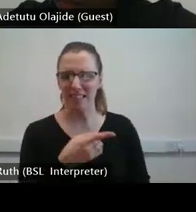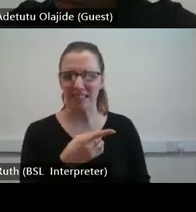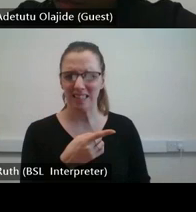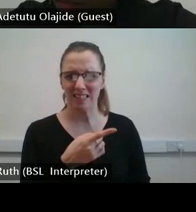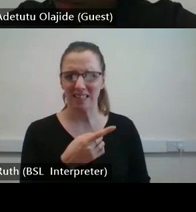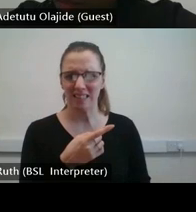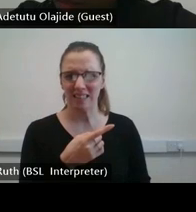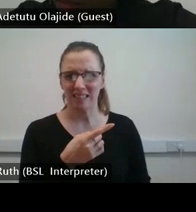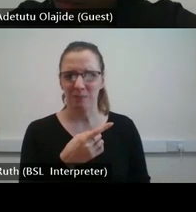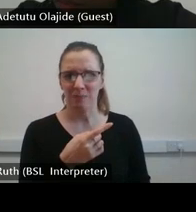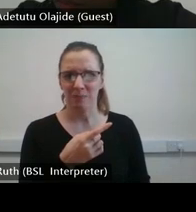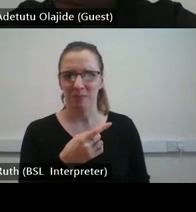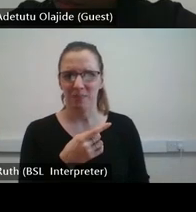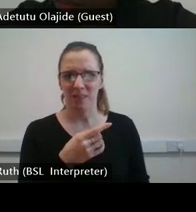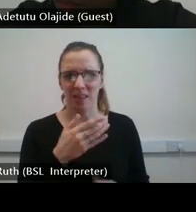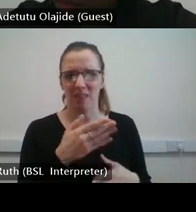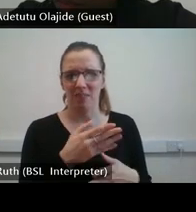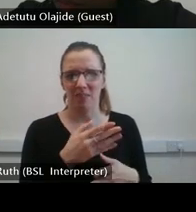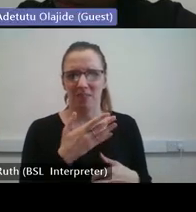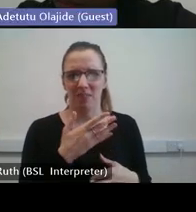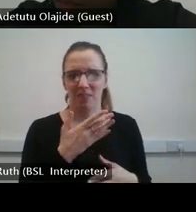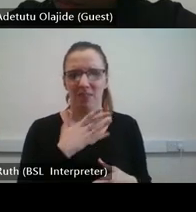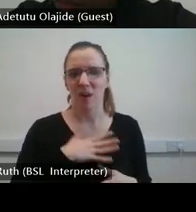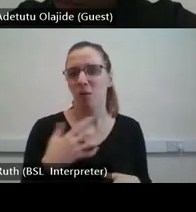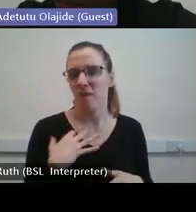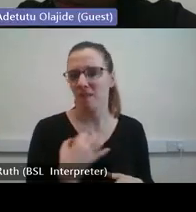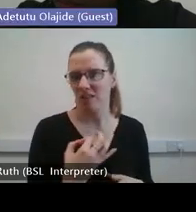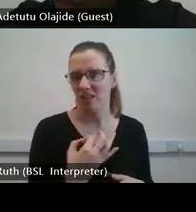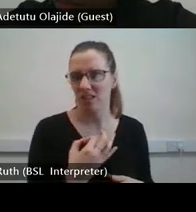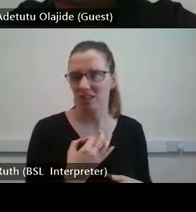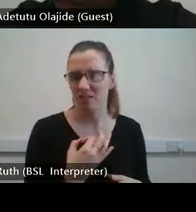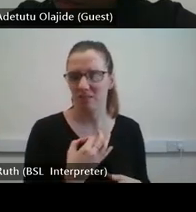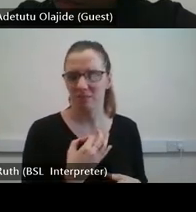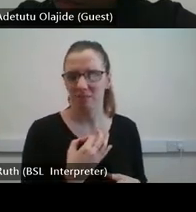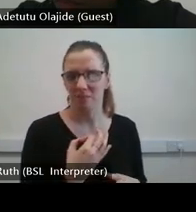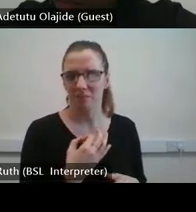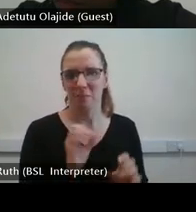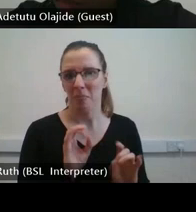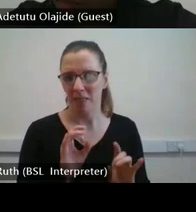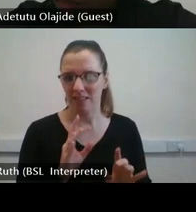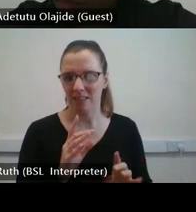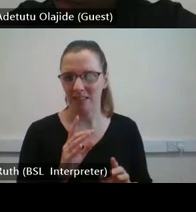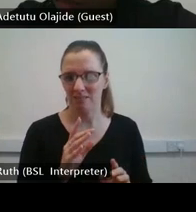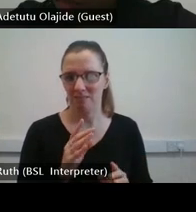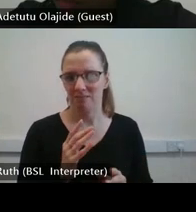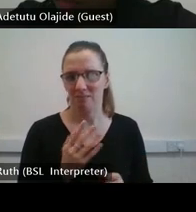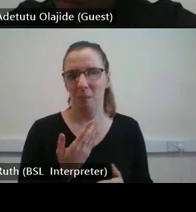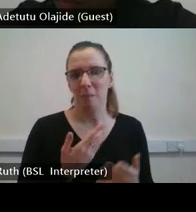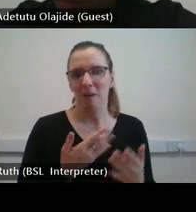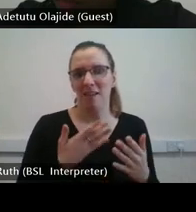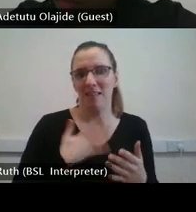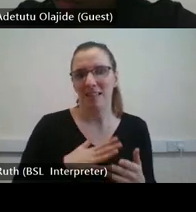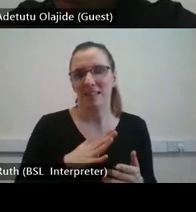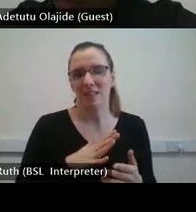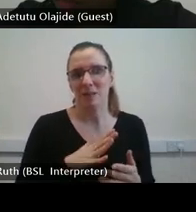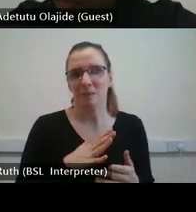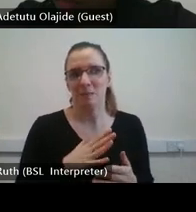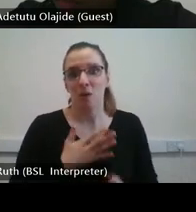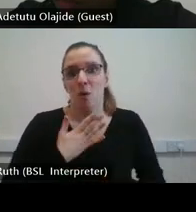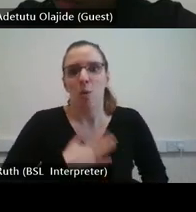it's their job to find people, and that's it. It's no, they're no keen. It's one thing just to be told to go and do it, but they actually need to want to do it. They need to